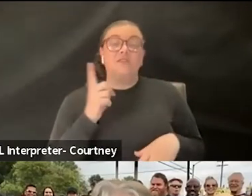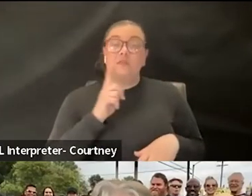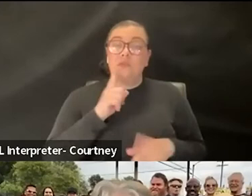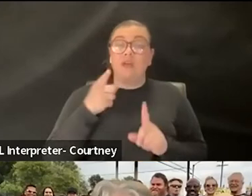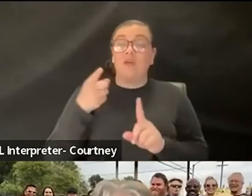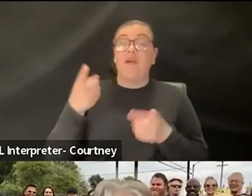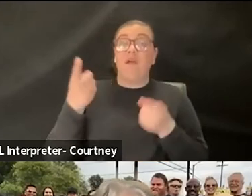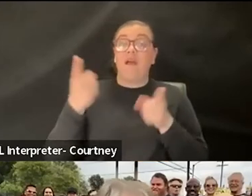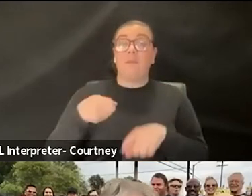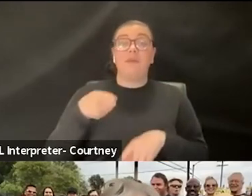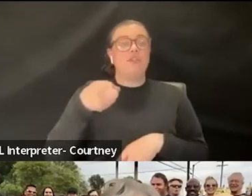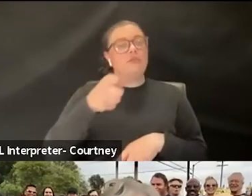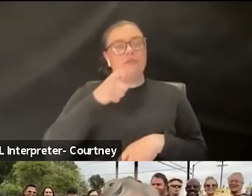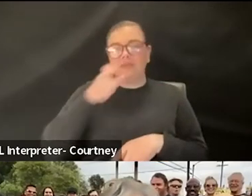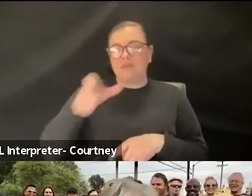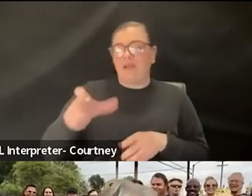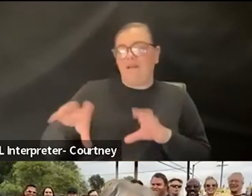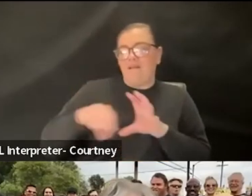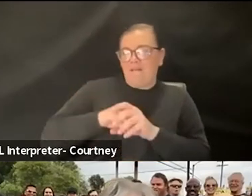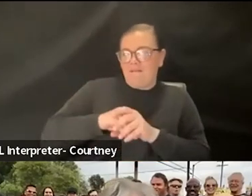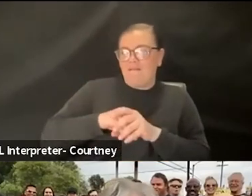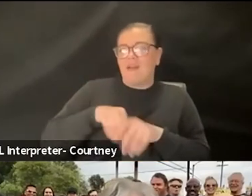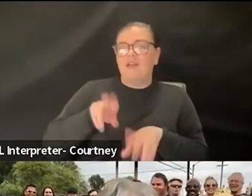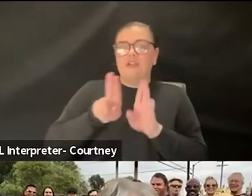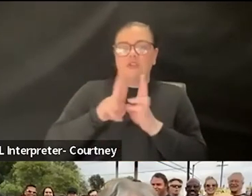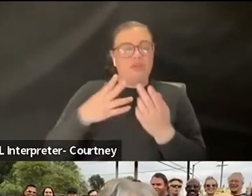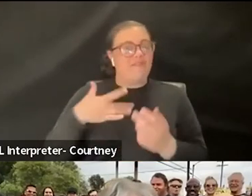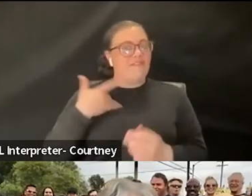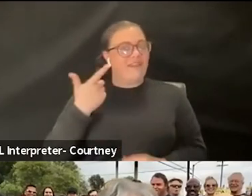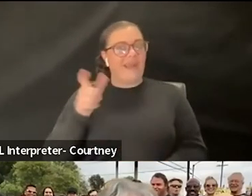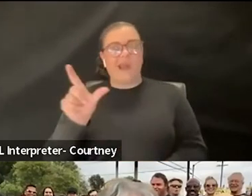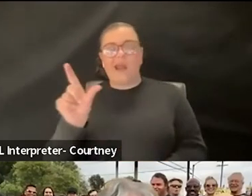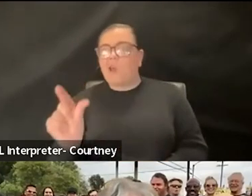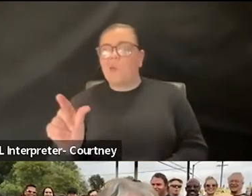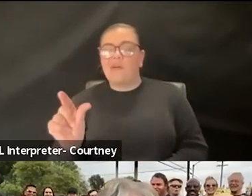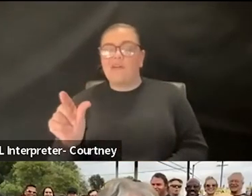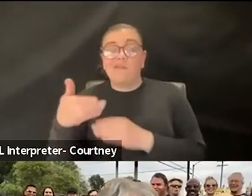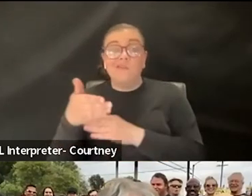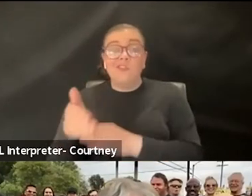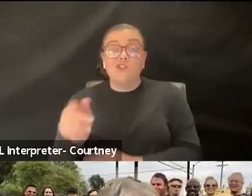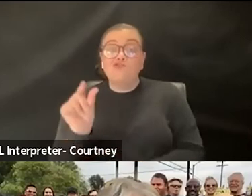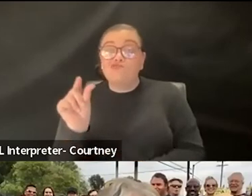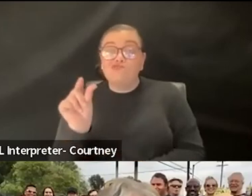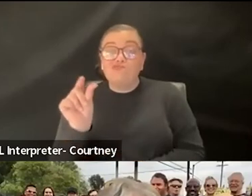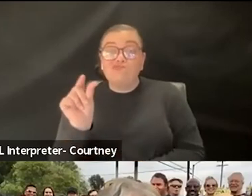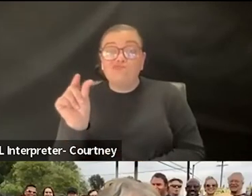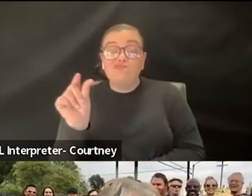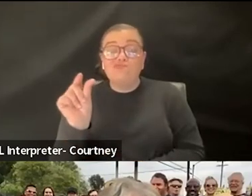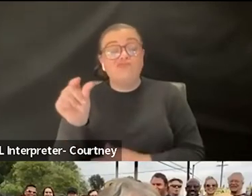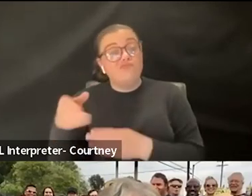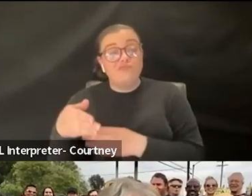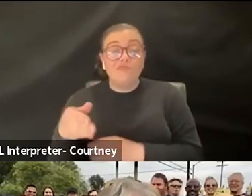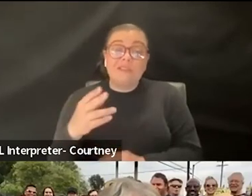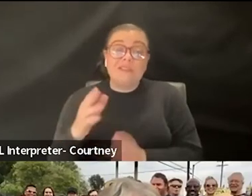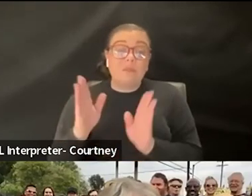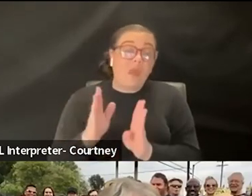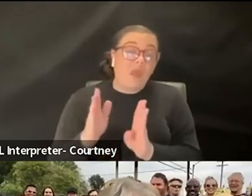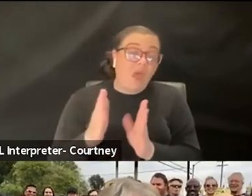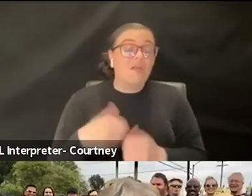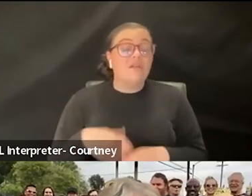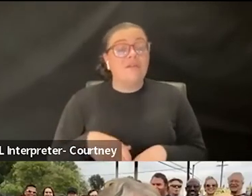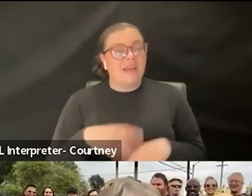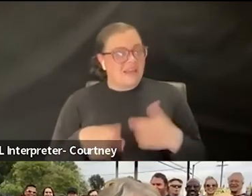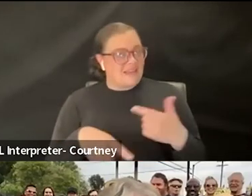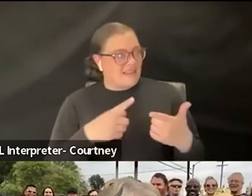fish. And then there's this huge fish that is, you know, ready to eat you. But when you are